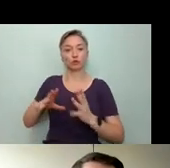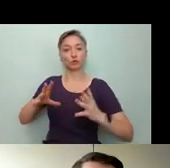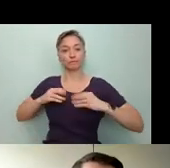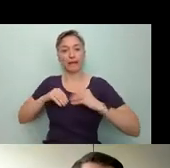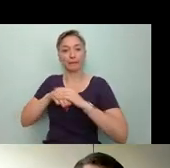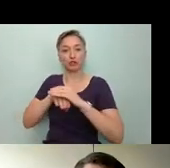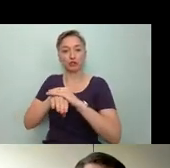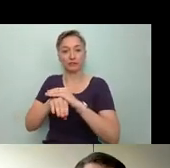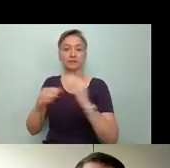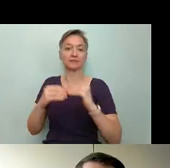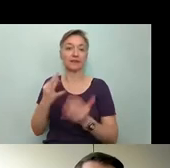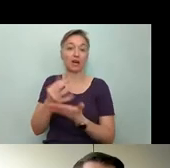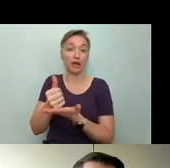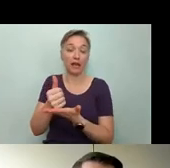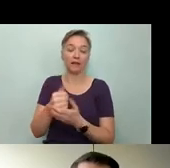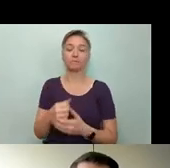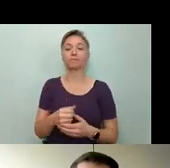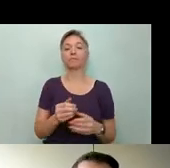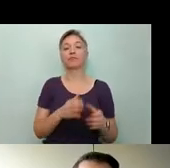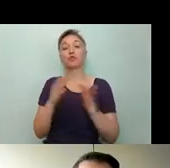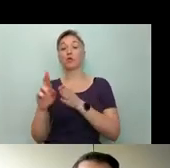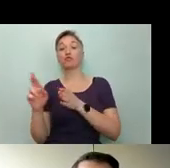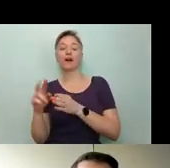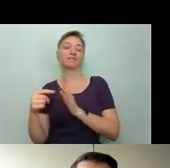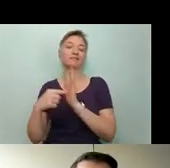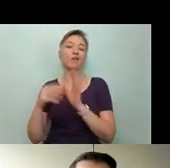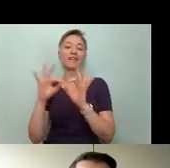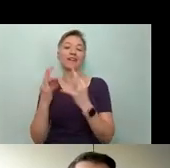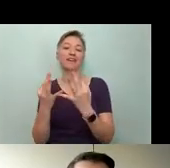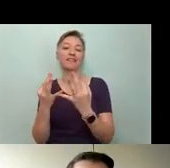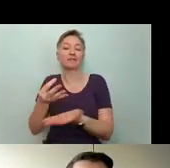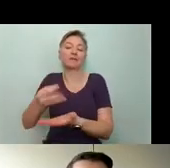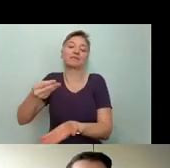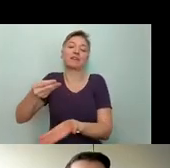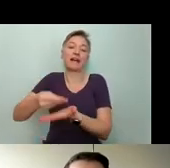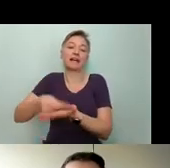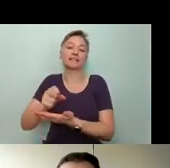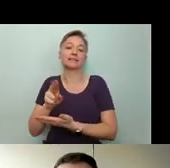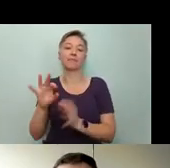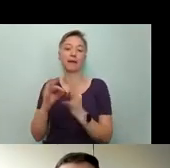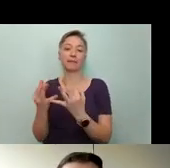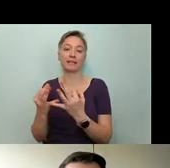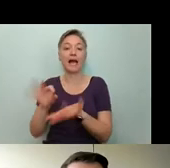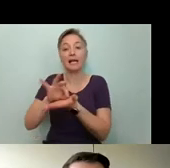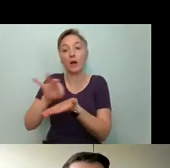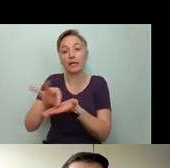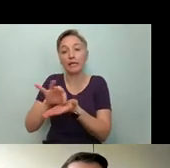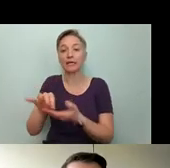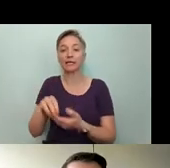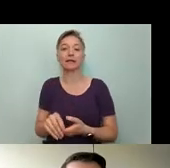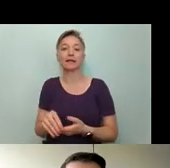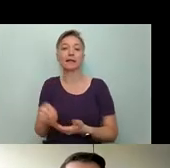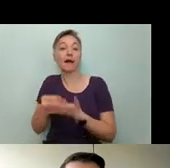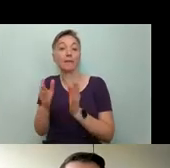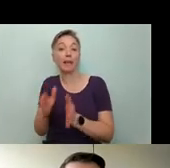over to finance all the way on the right, it might be accounting, it might be financial planning and budgeting, and so on. And so we can start to get a little bit closer